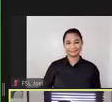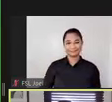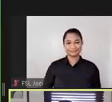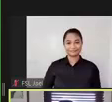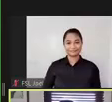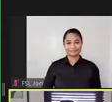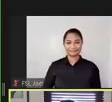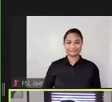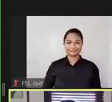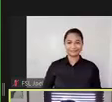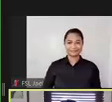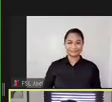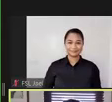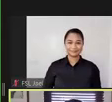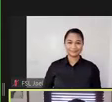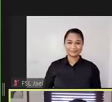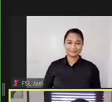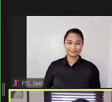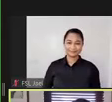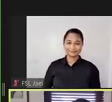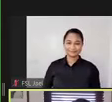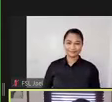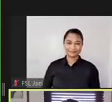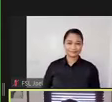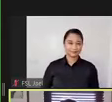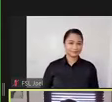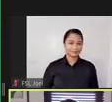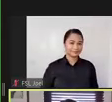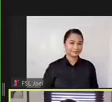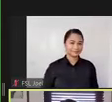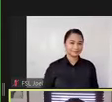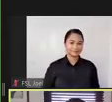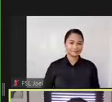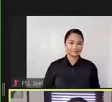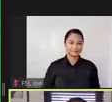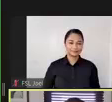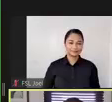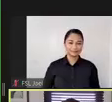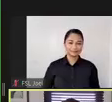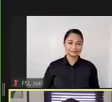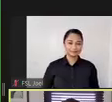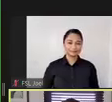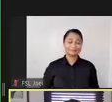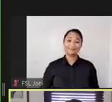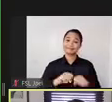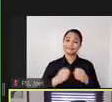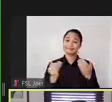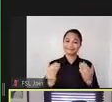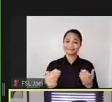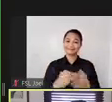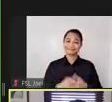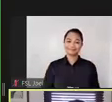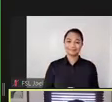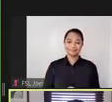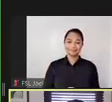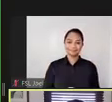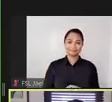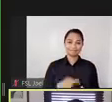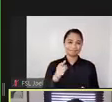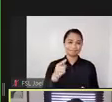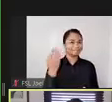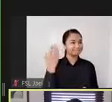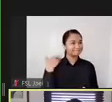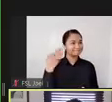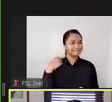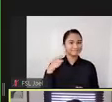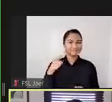So when I first became an IOC member, it was around the same, it was actually the same time that the current IOC president,